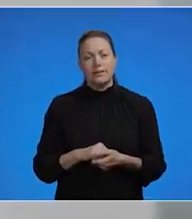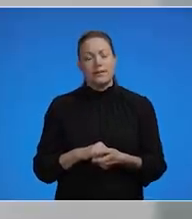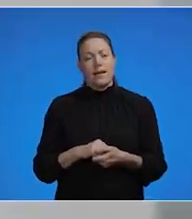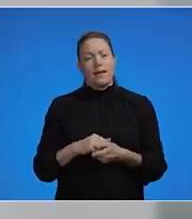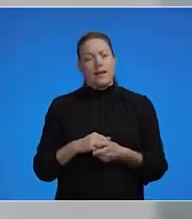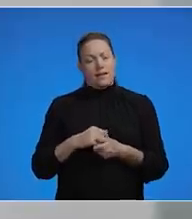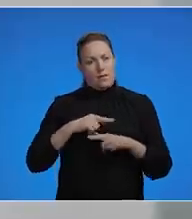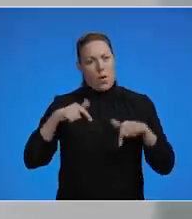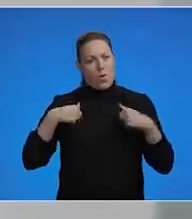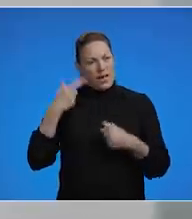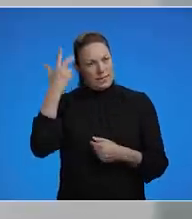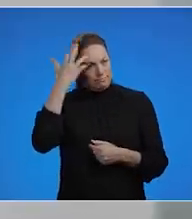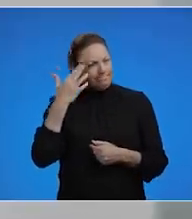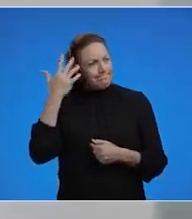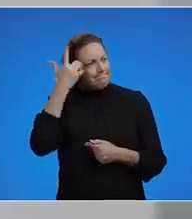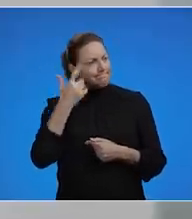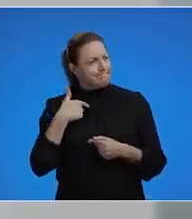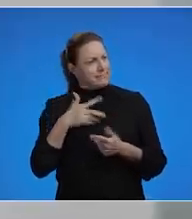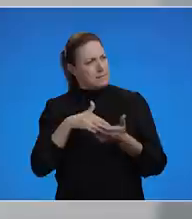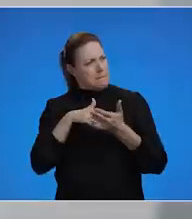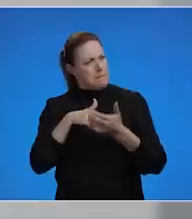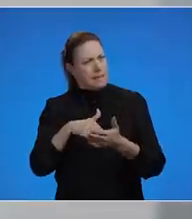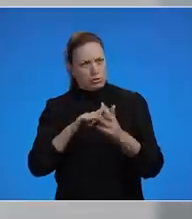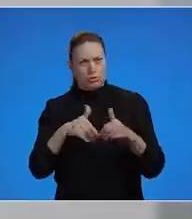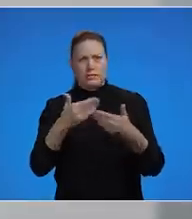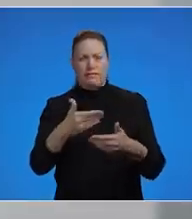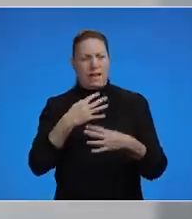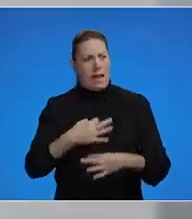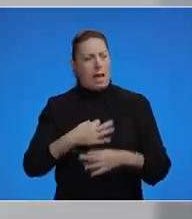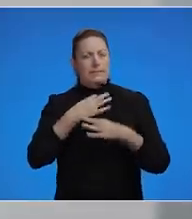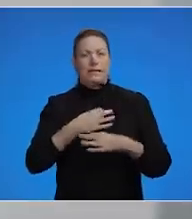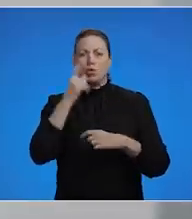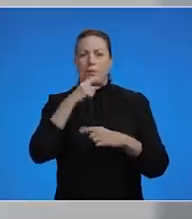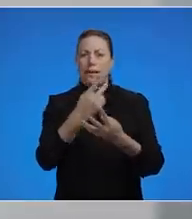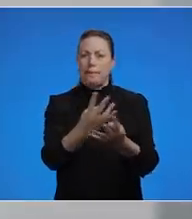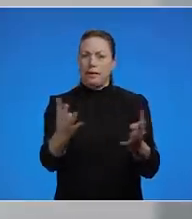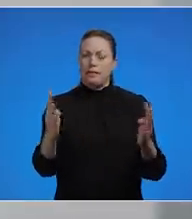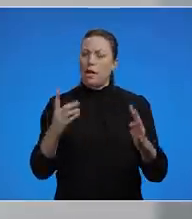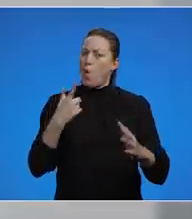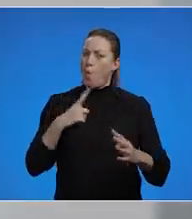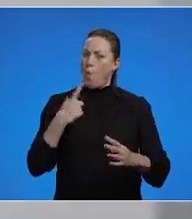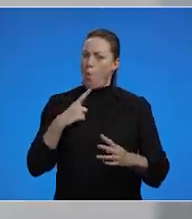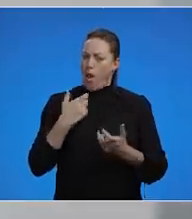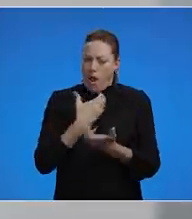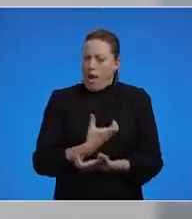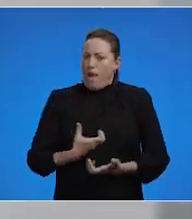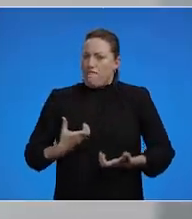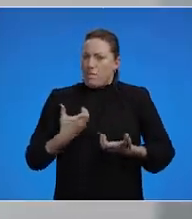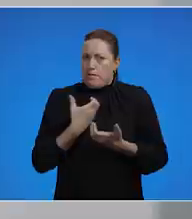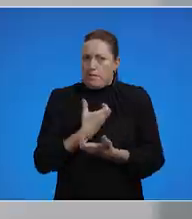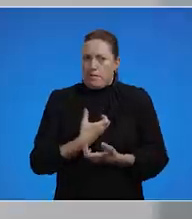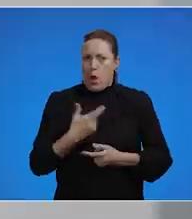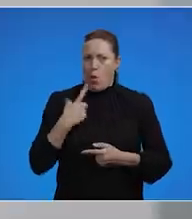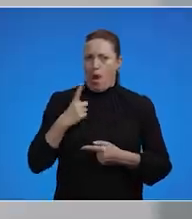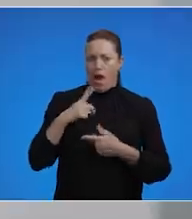was Jesus' message that so upset his hearers, that made them so uncomfortable that they